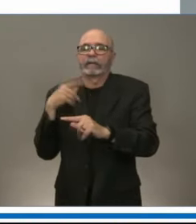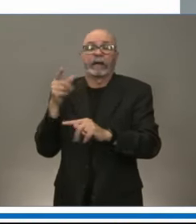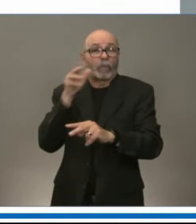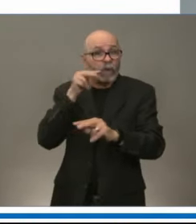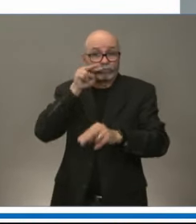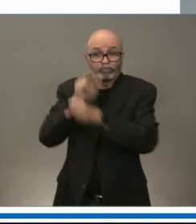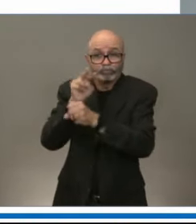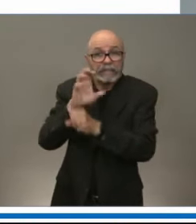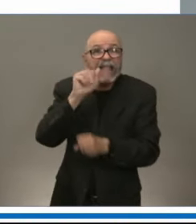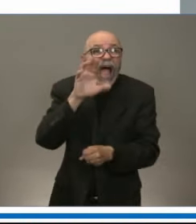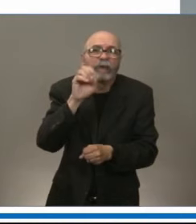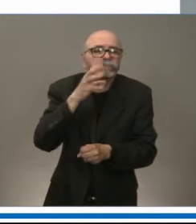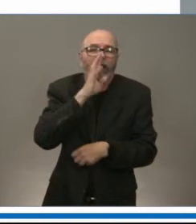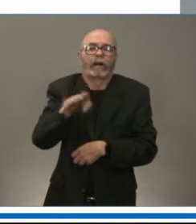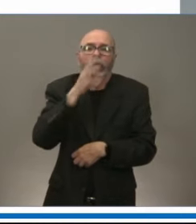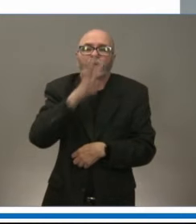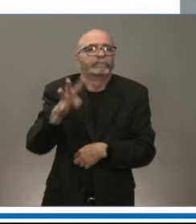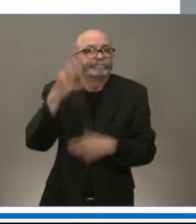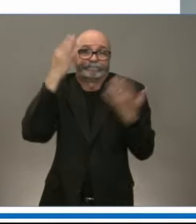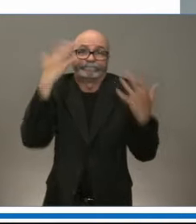circumstances they may be putting their